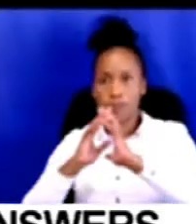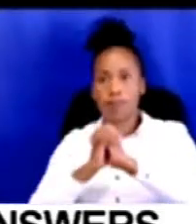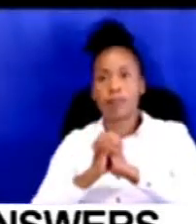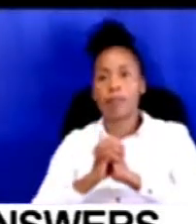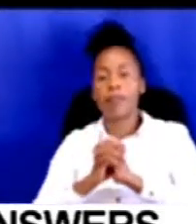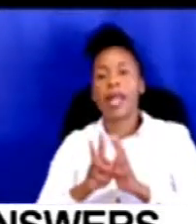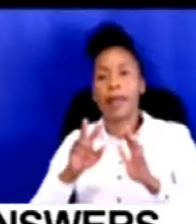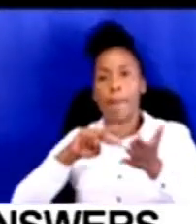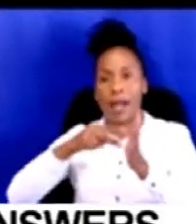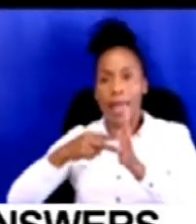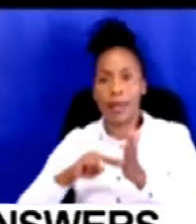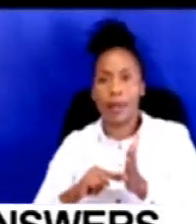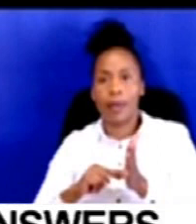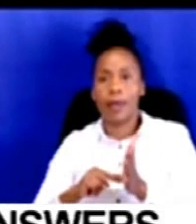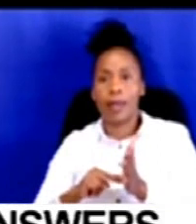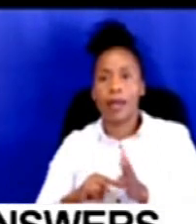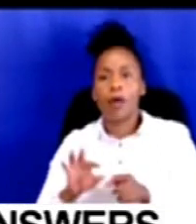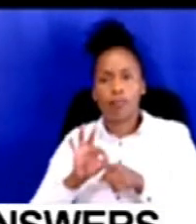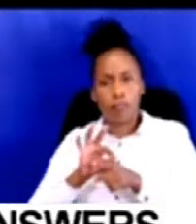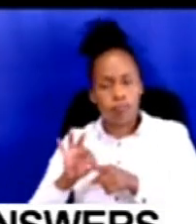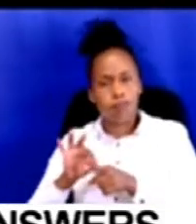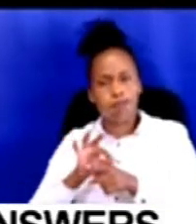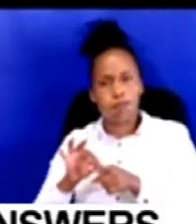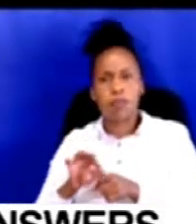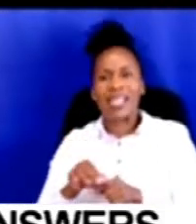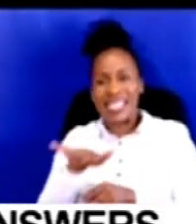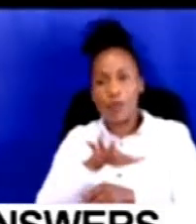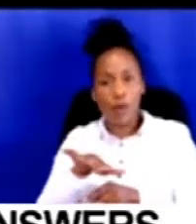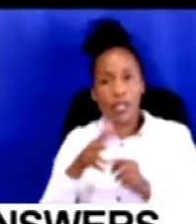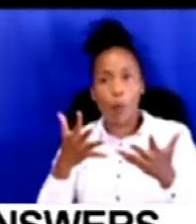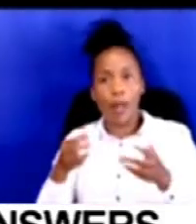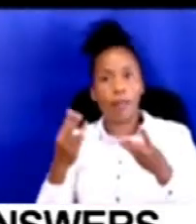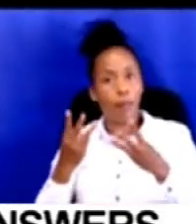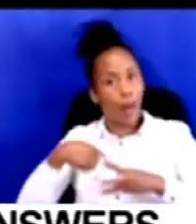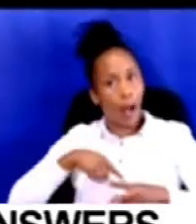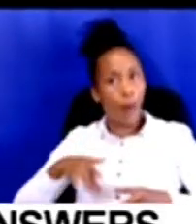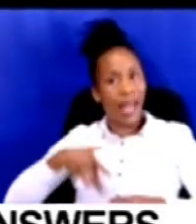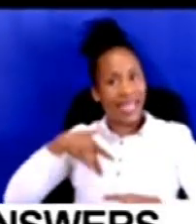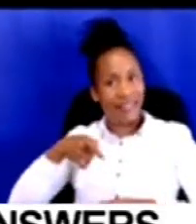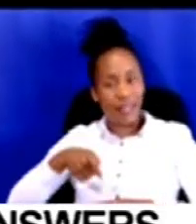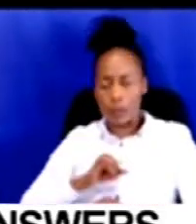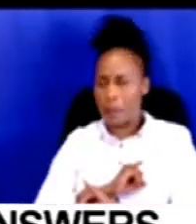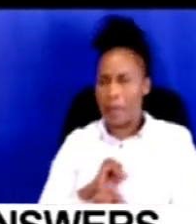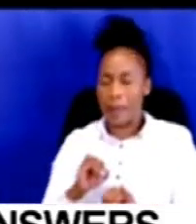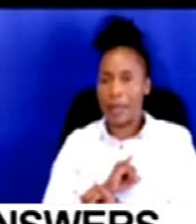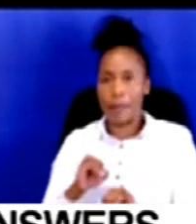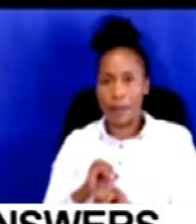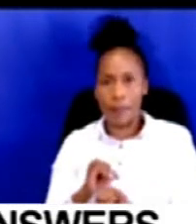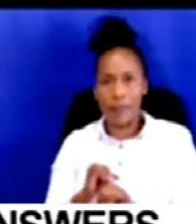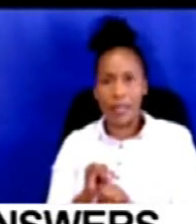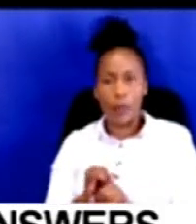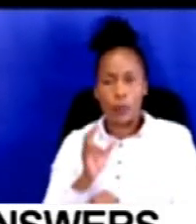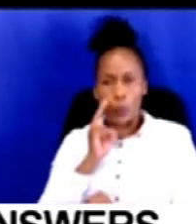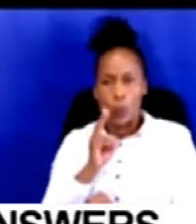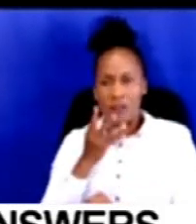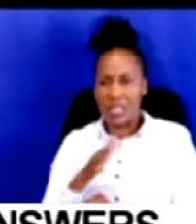The situation where our people live is very dire. We saw sewer